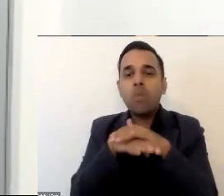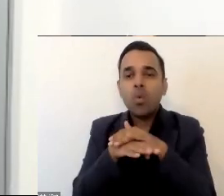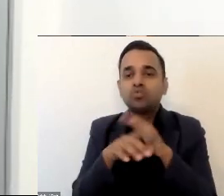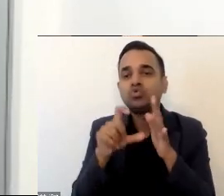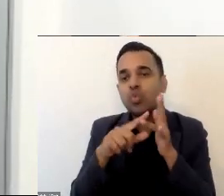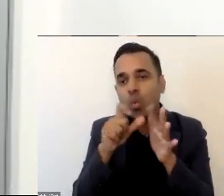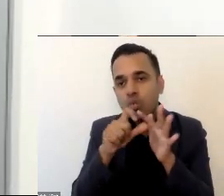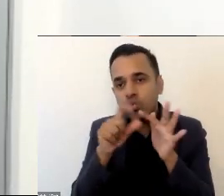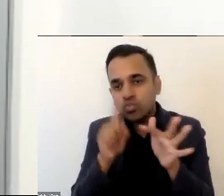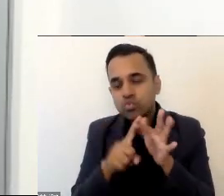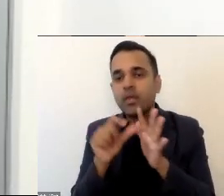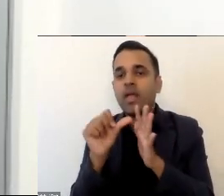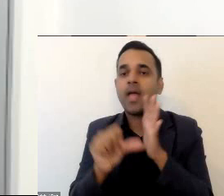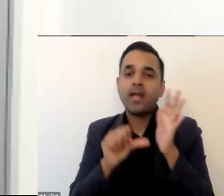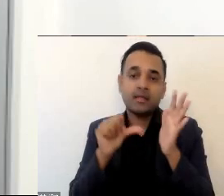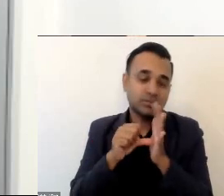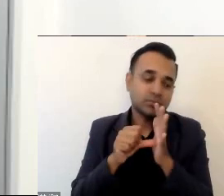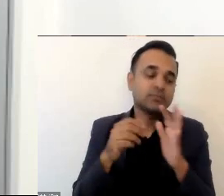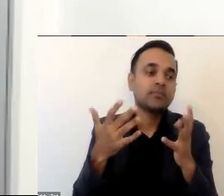set and say, okay,